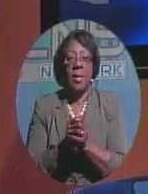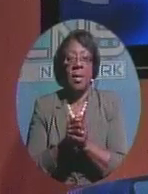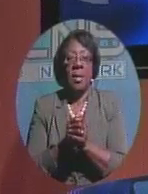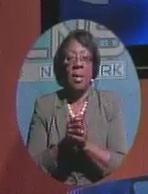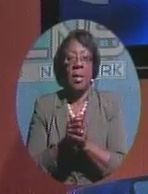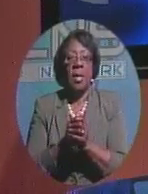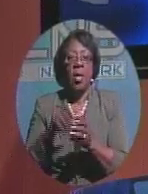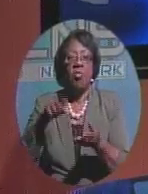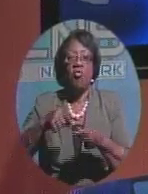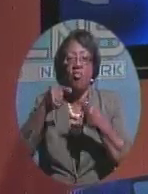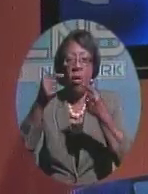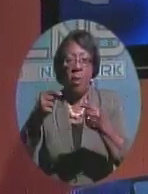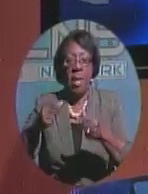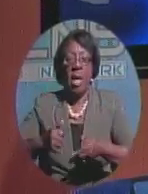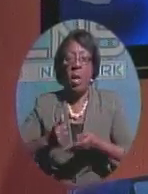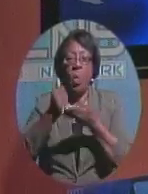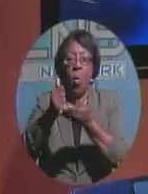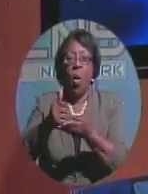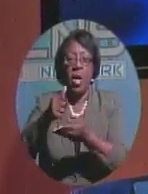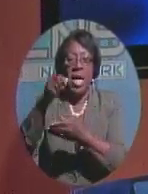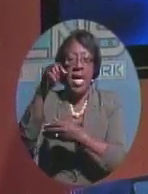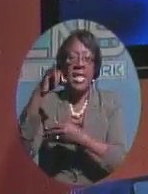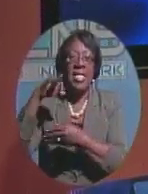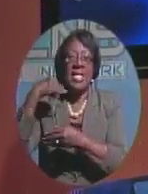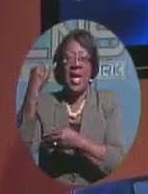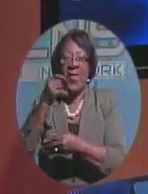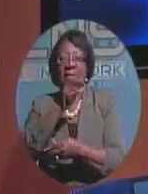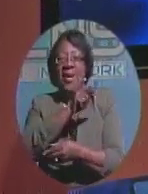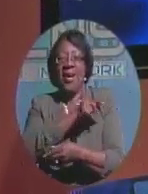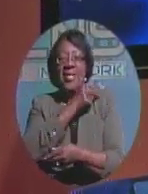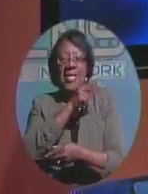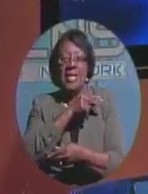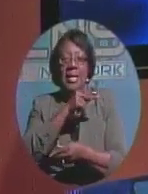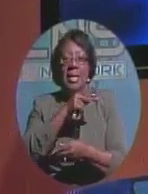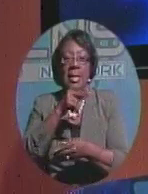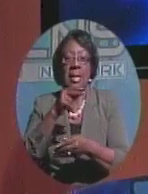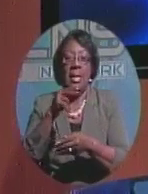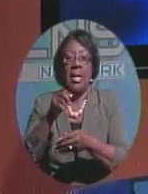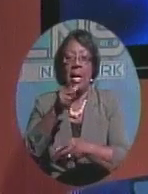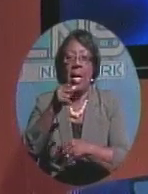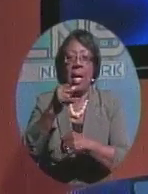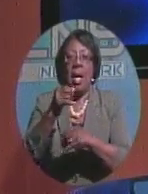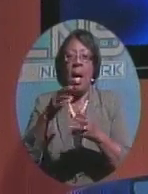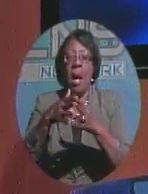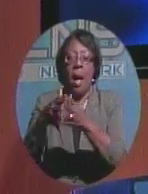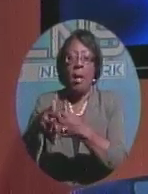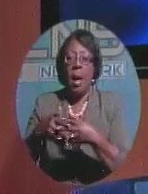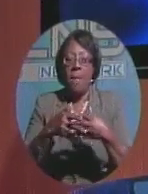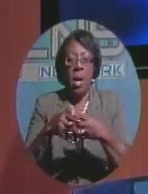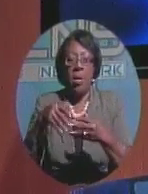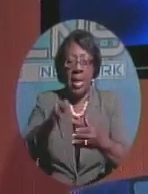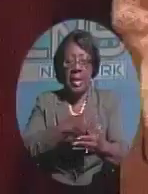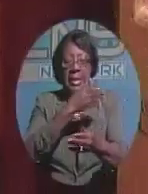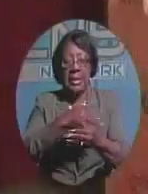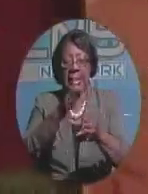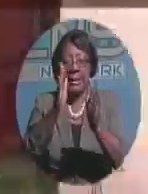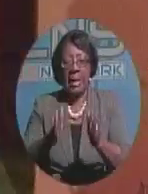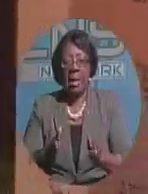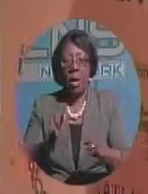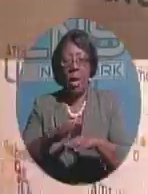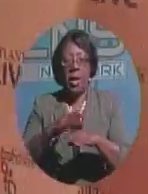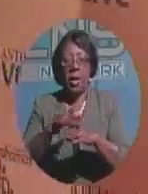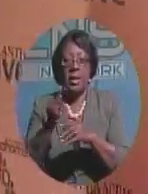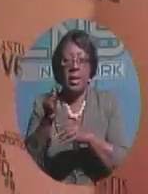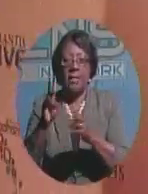Grammy and Academy Award winner Jenifer Hudson brought down the house last evening in a concert honoring Bahamian son Sir Sidney